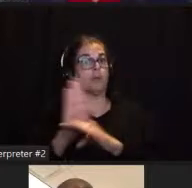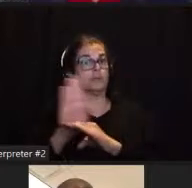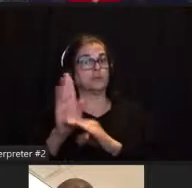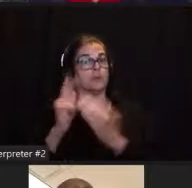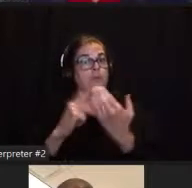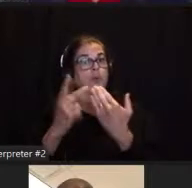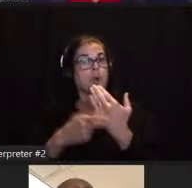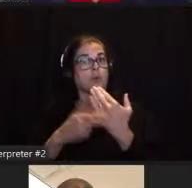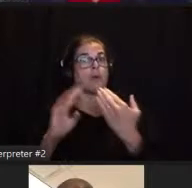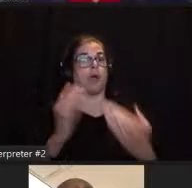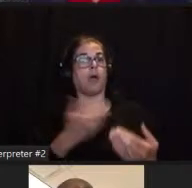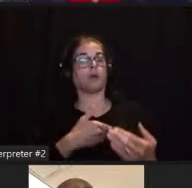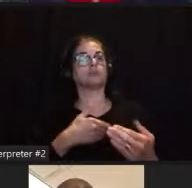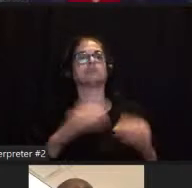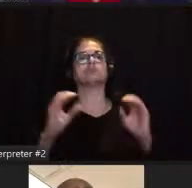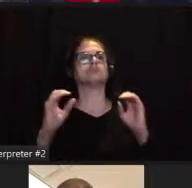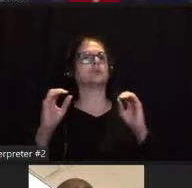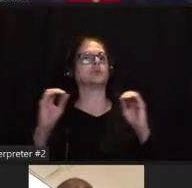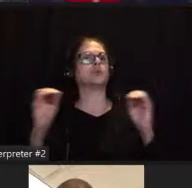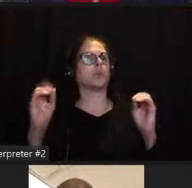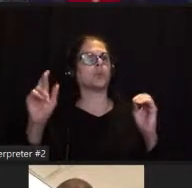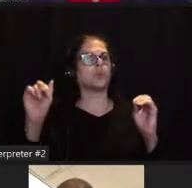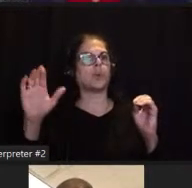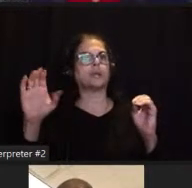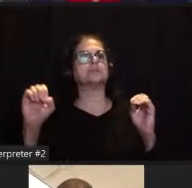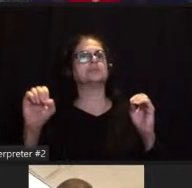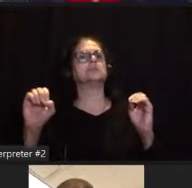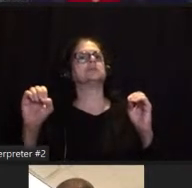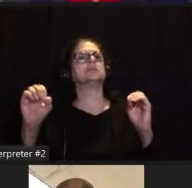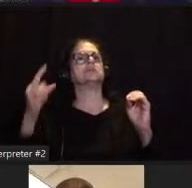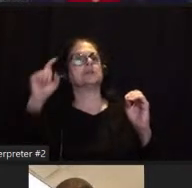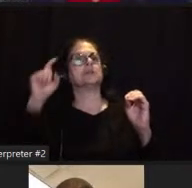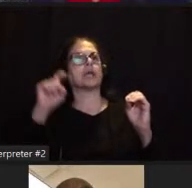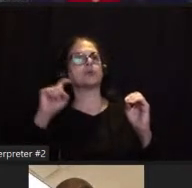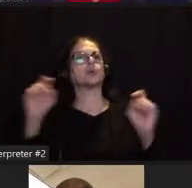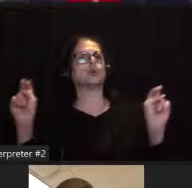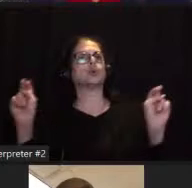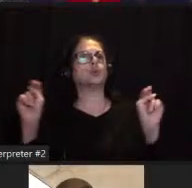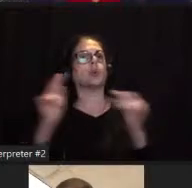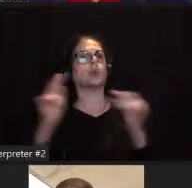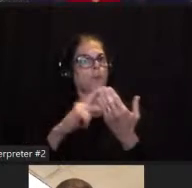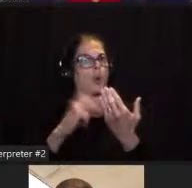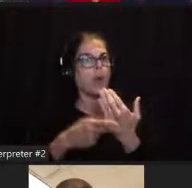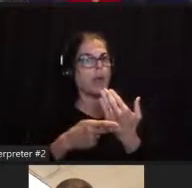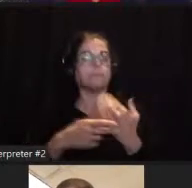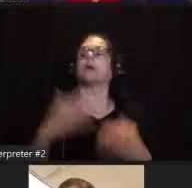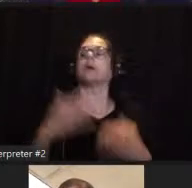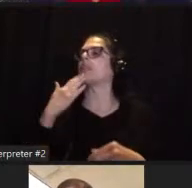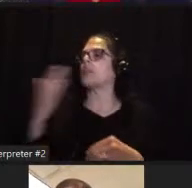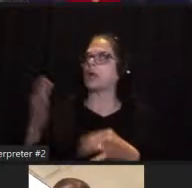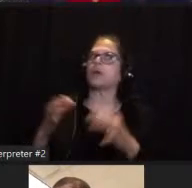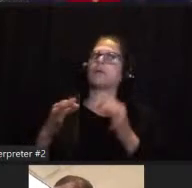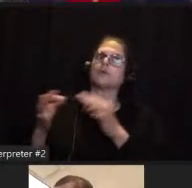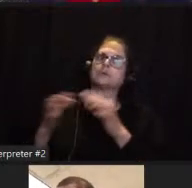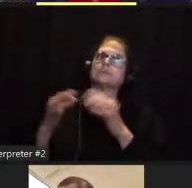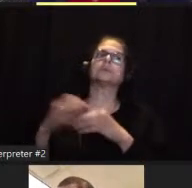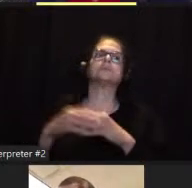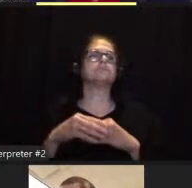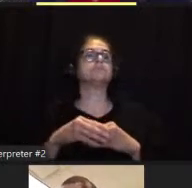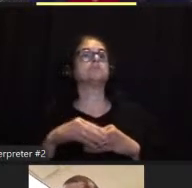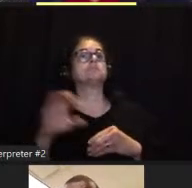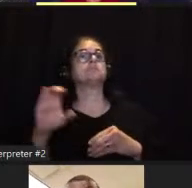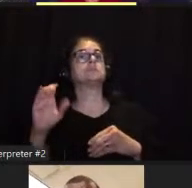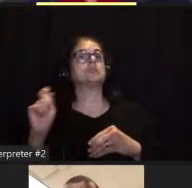and gender neutral program. Great, thanks for the explanation. Thank you. Judge Chevrolet.